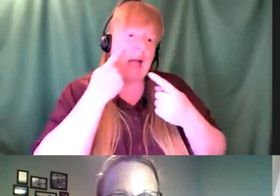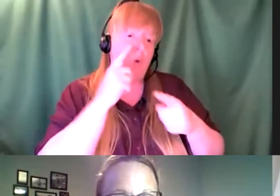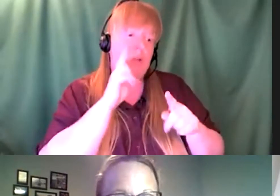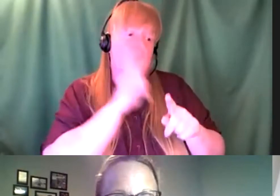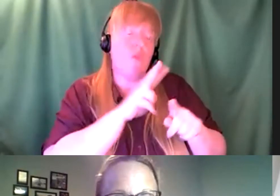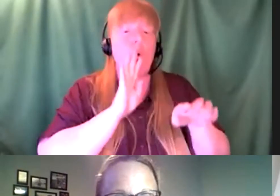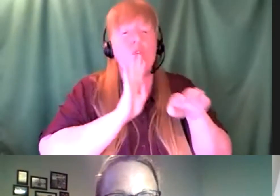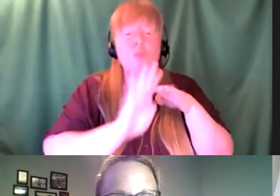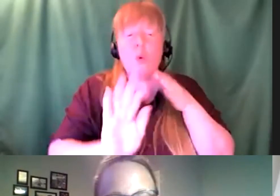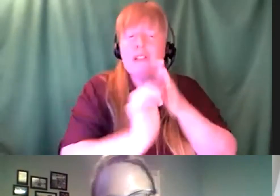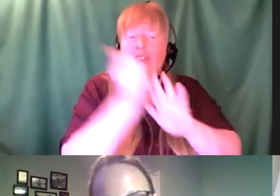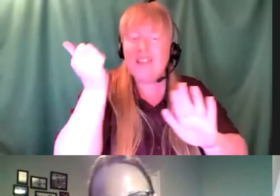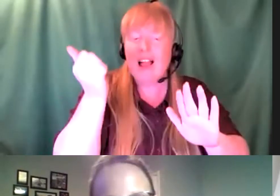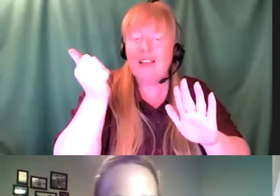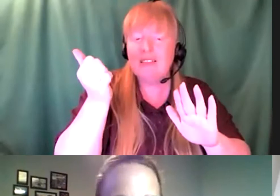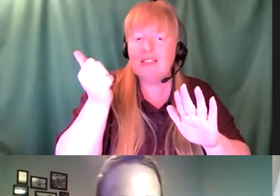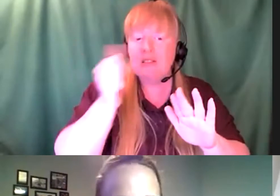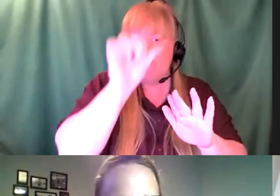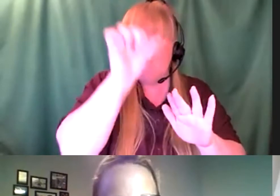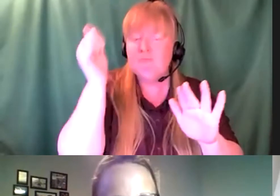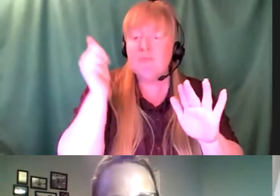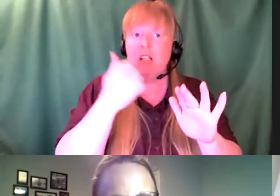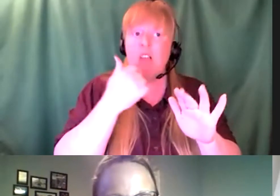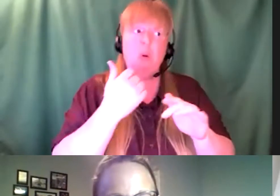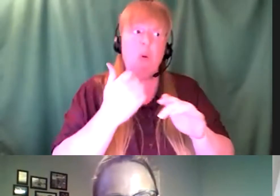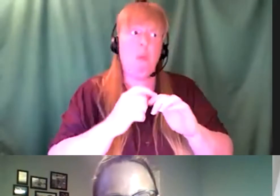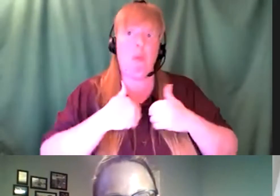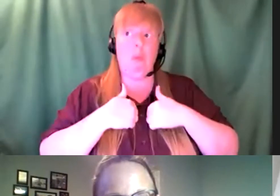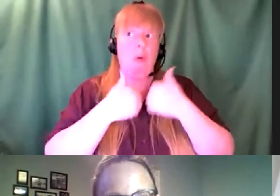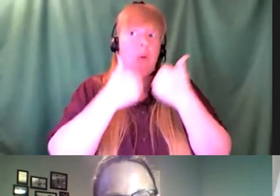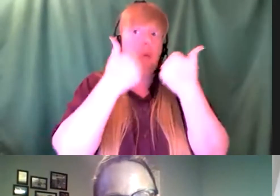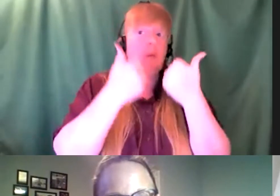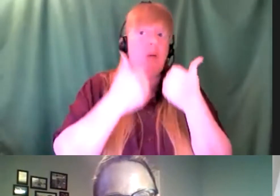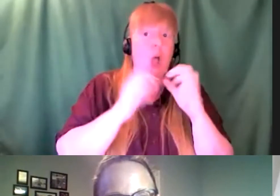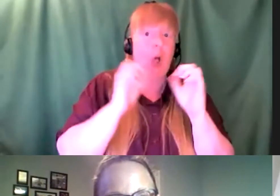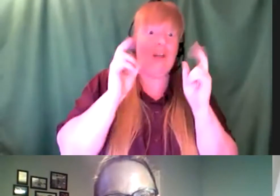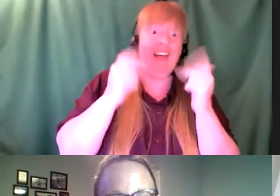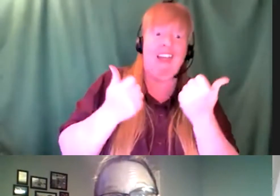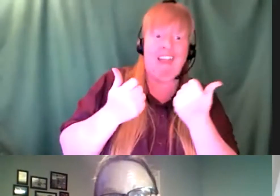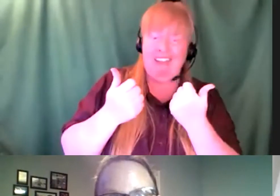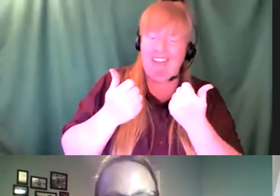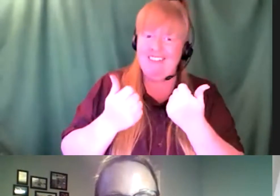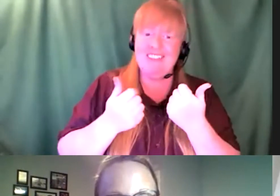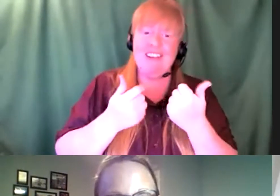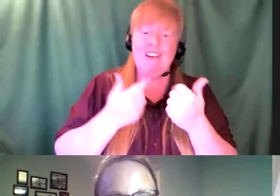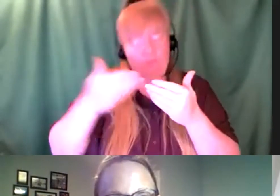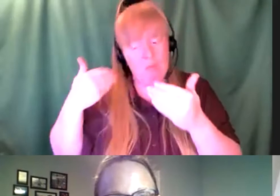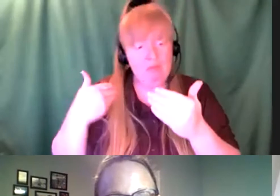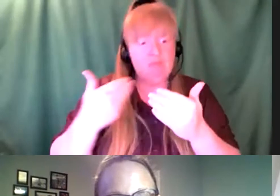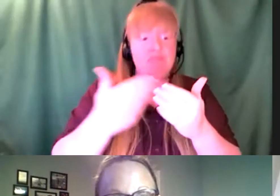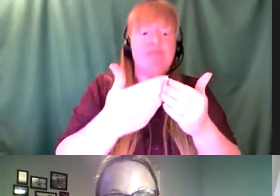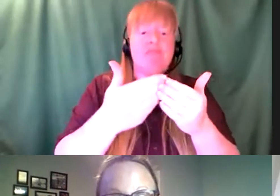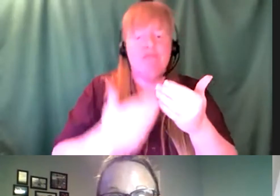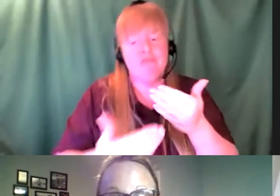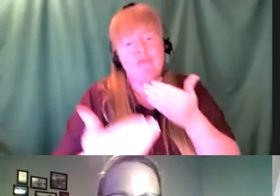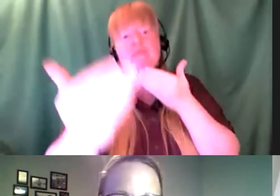And it turns out I did all right. So yeah, I guess it's, yeah, it was from that moment that it kind